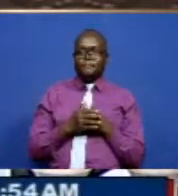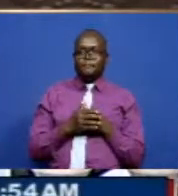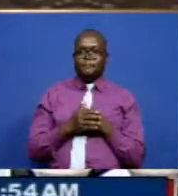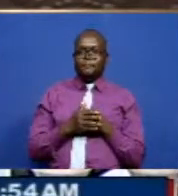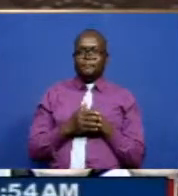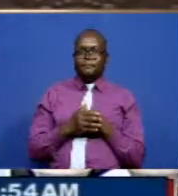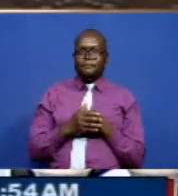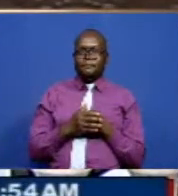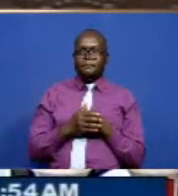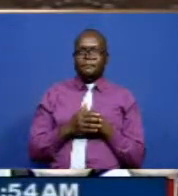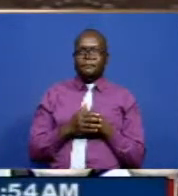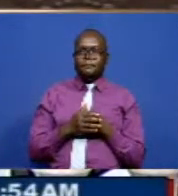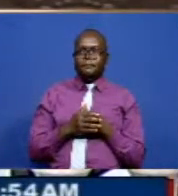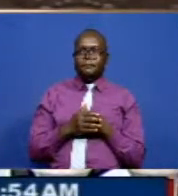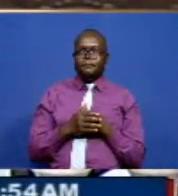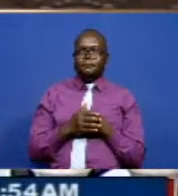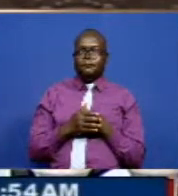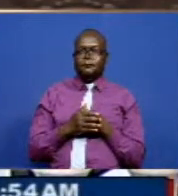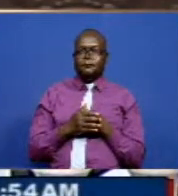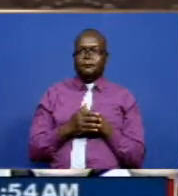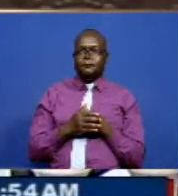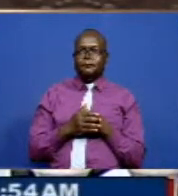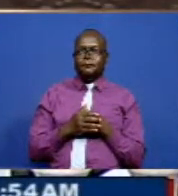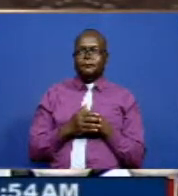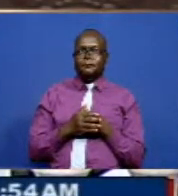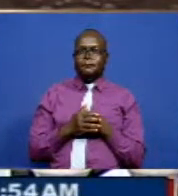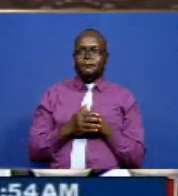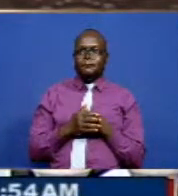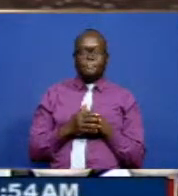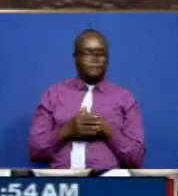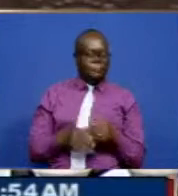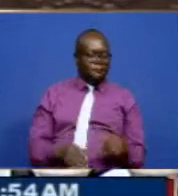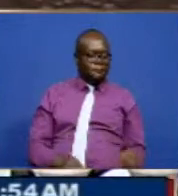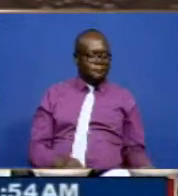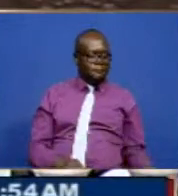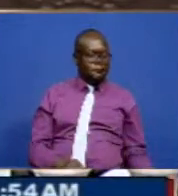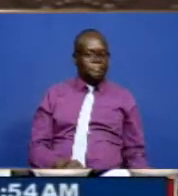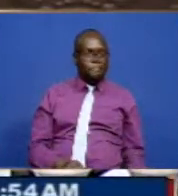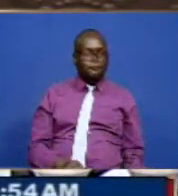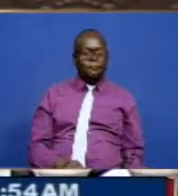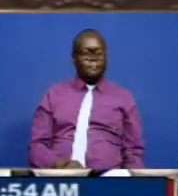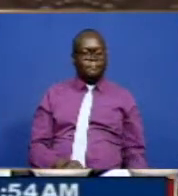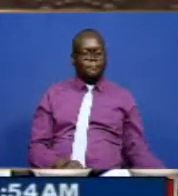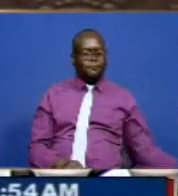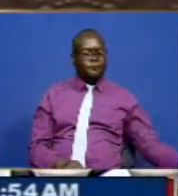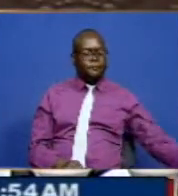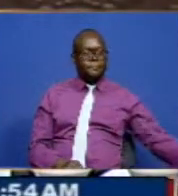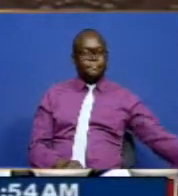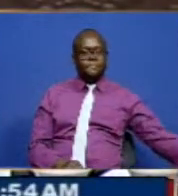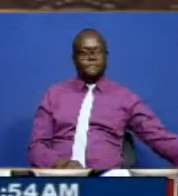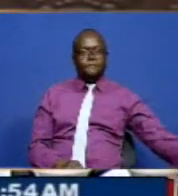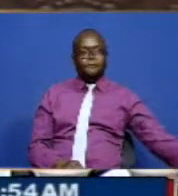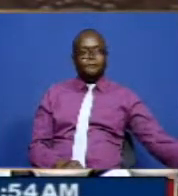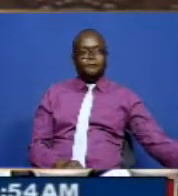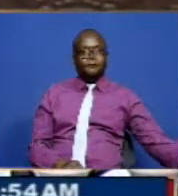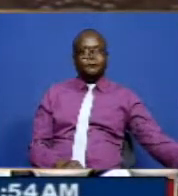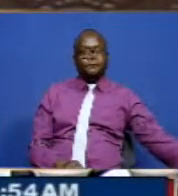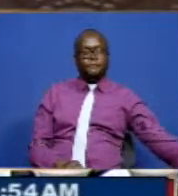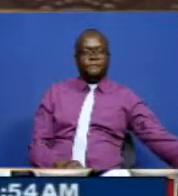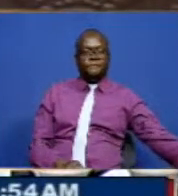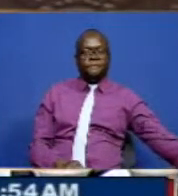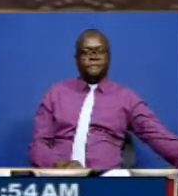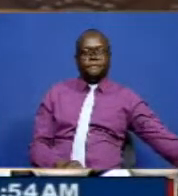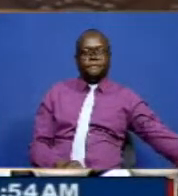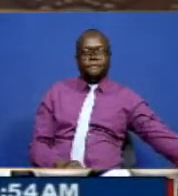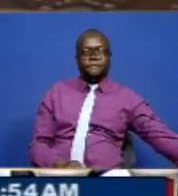to do so, and we will restrict that to a maximum of 30 minutes.